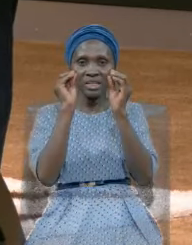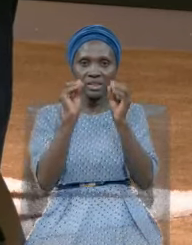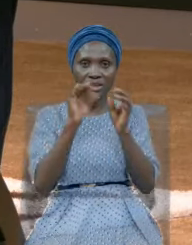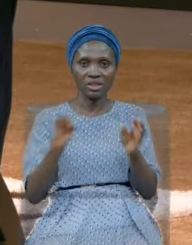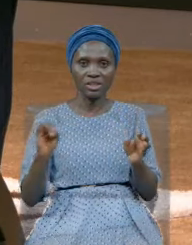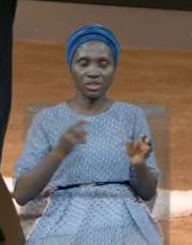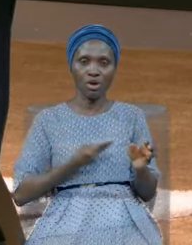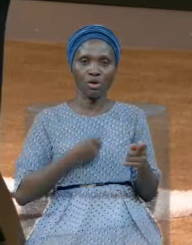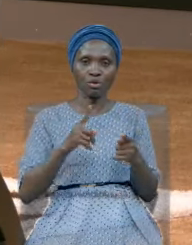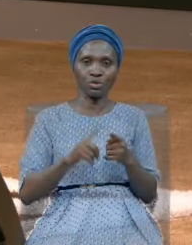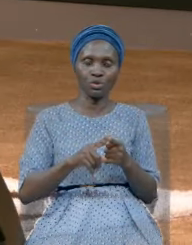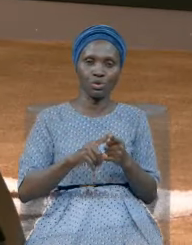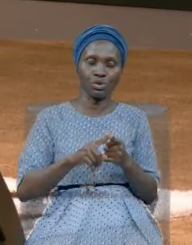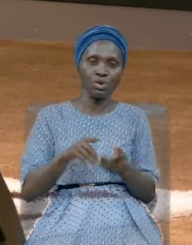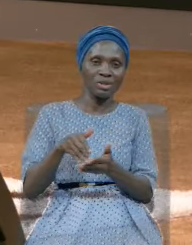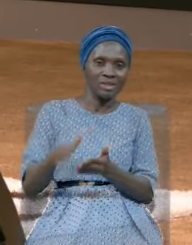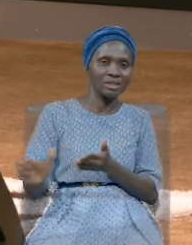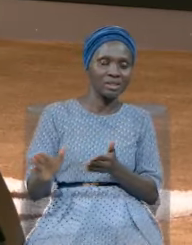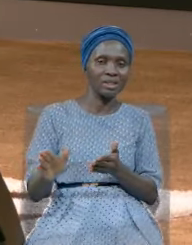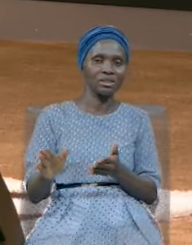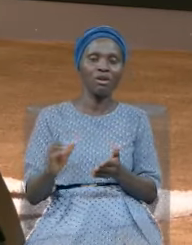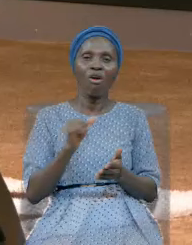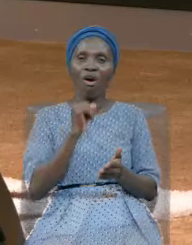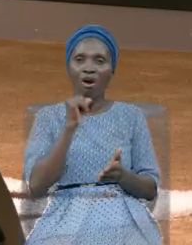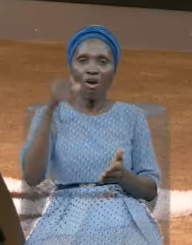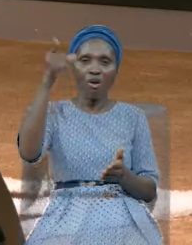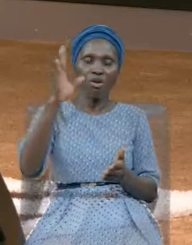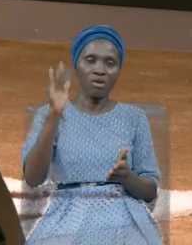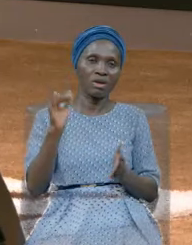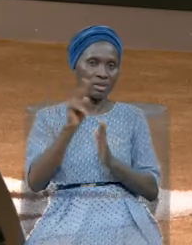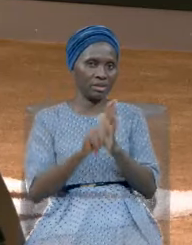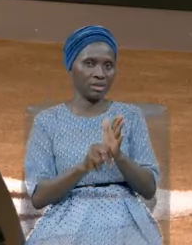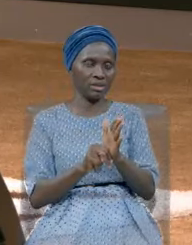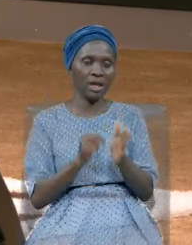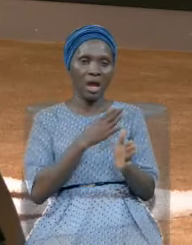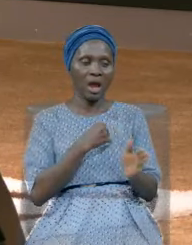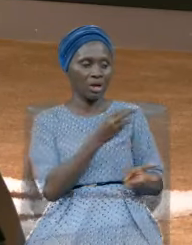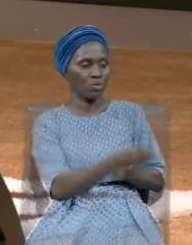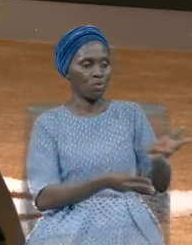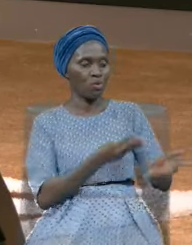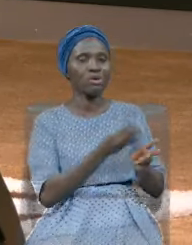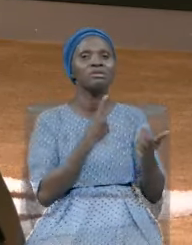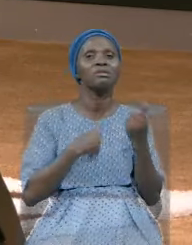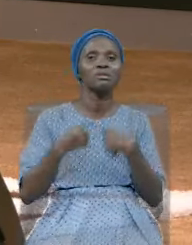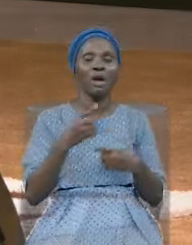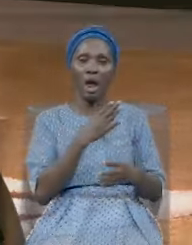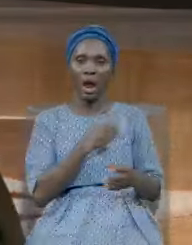worldly lust, we should live soberly. You see, that grace of God, when it